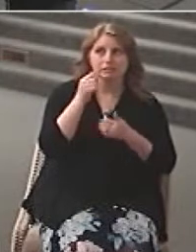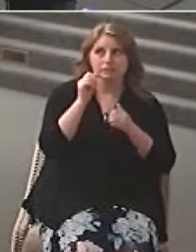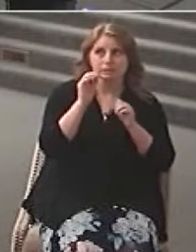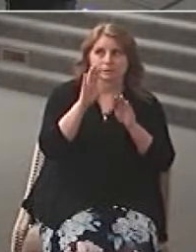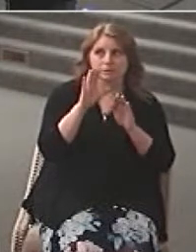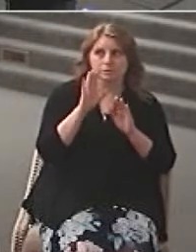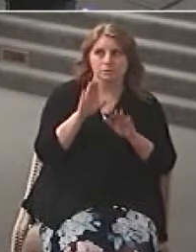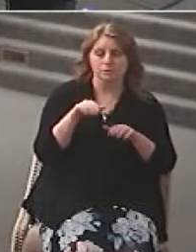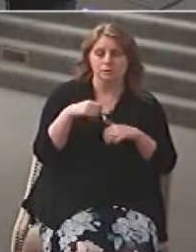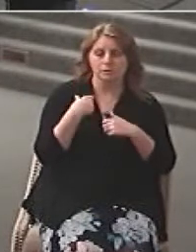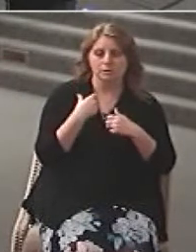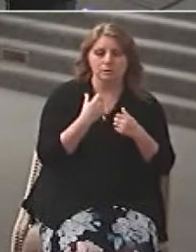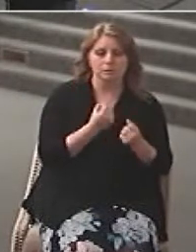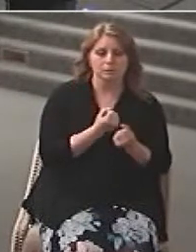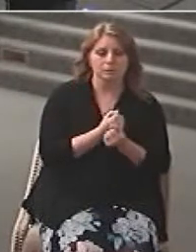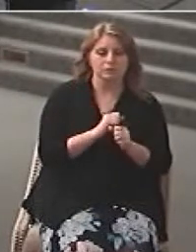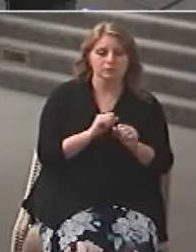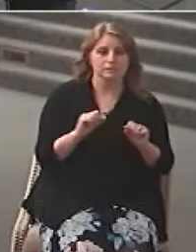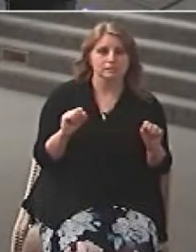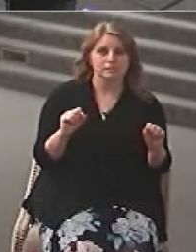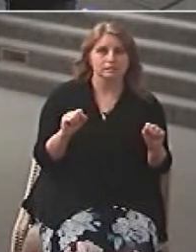wondrous power to save.